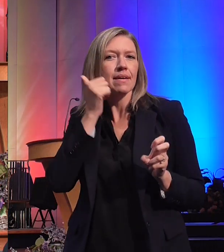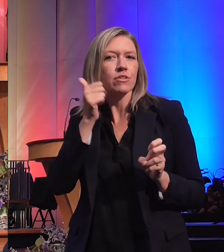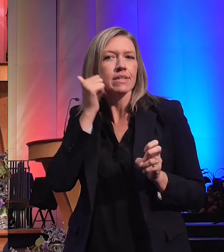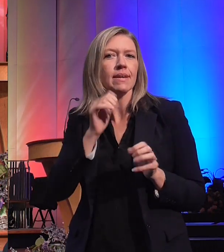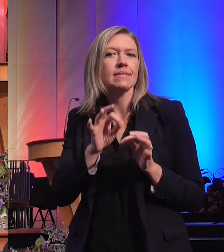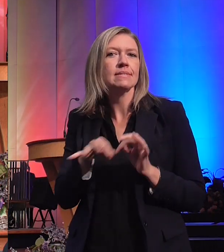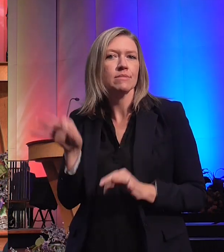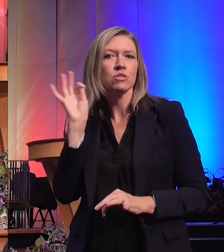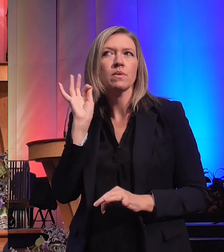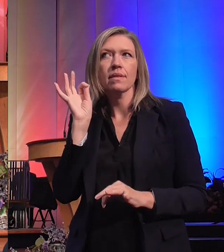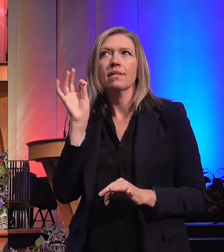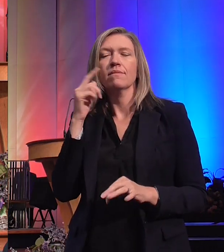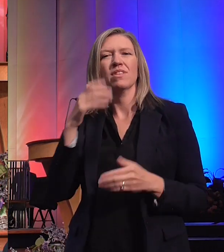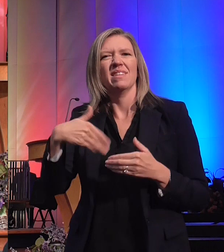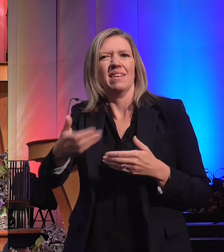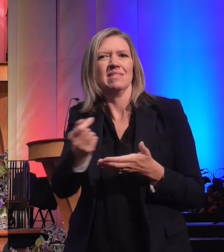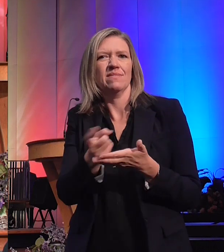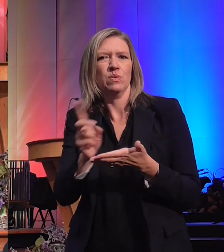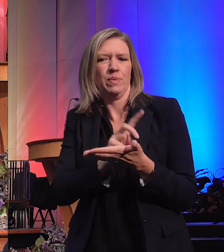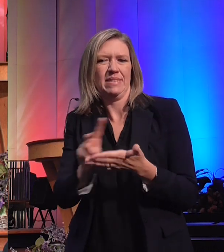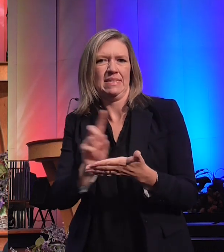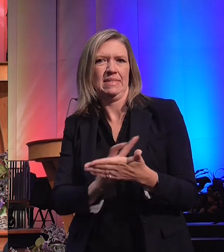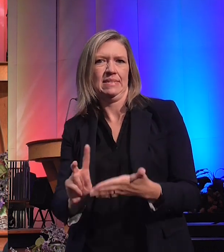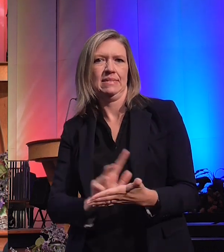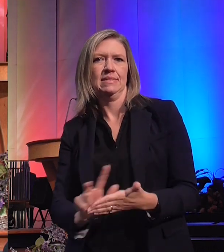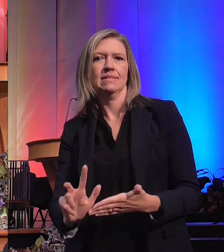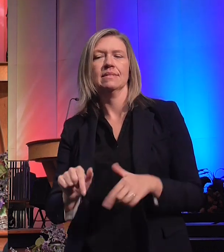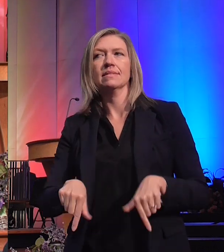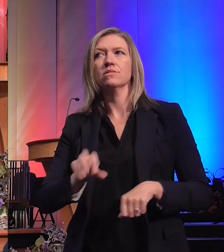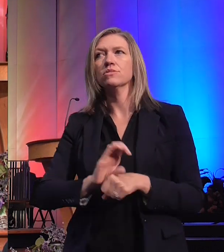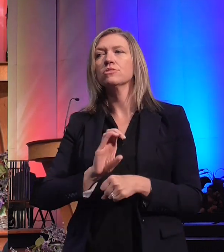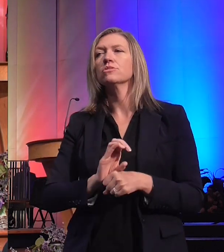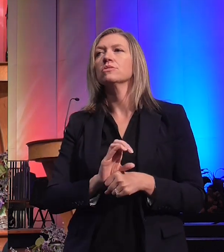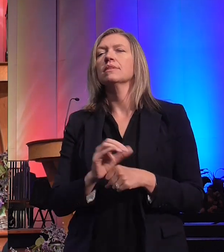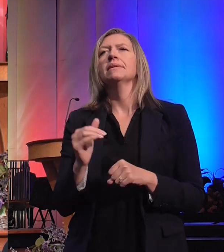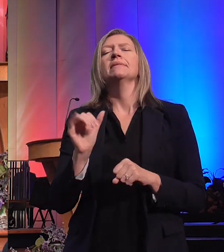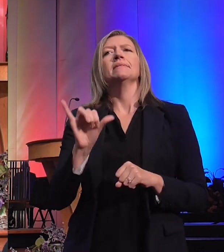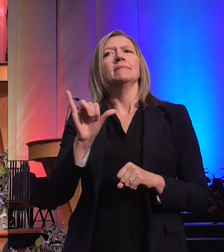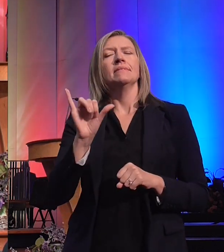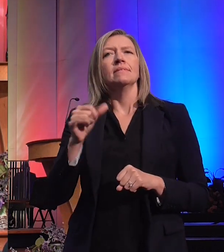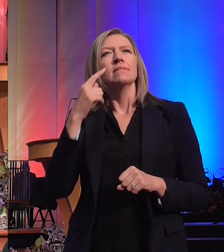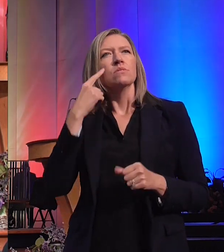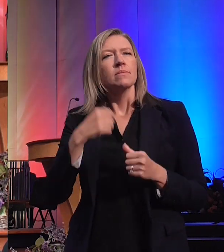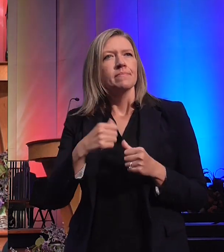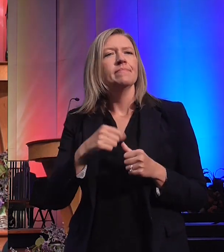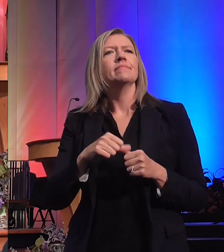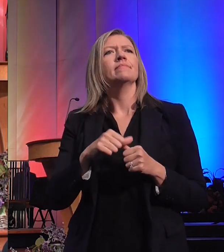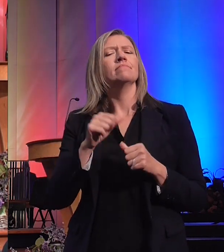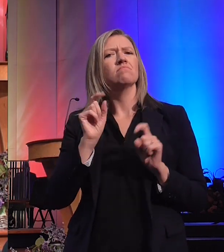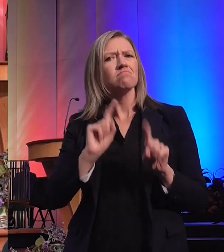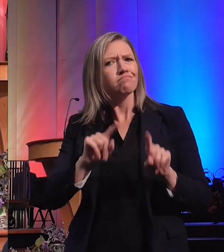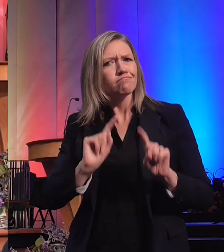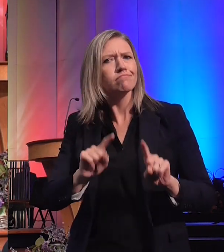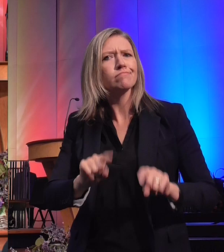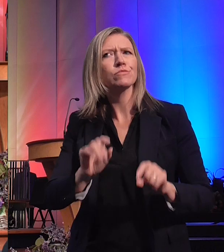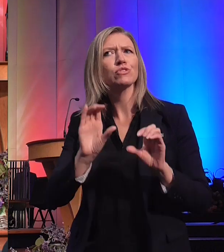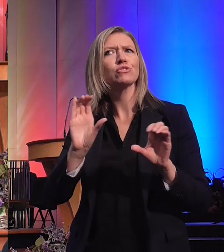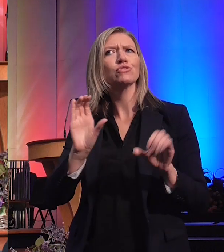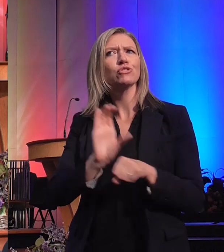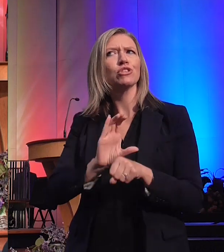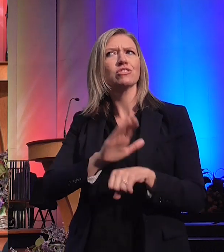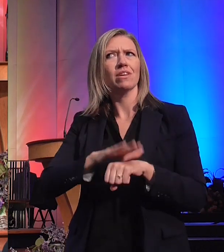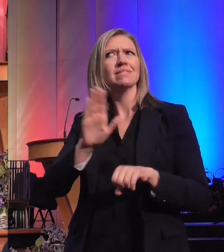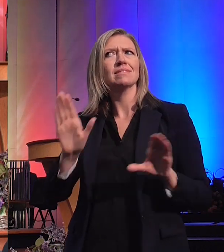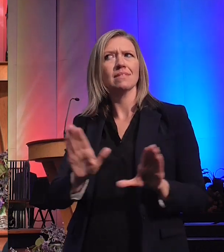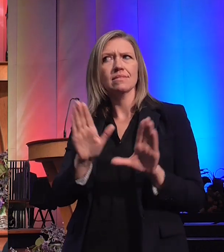for the next few weeks at Mile High Church. And it reminds me that as much as we go to church on Sunday, that Mile